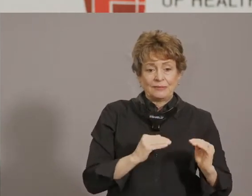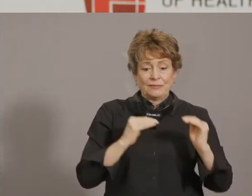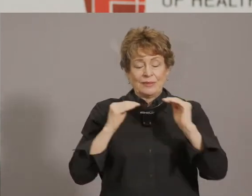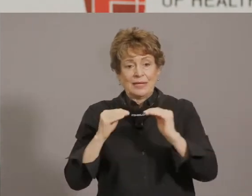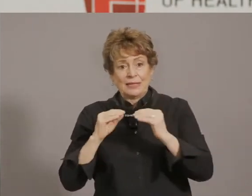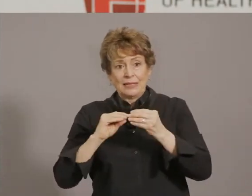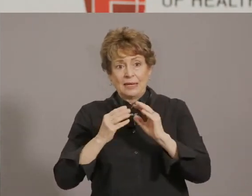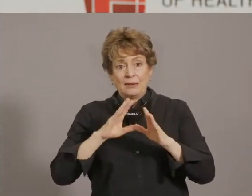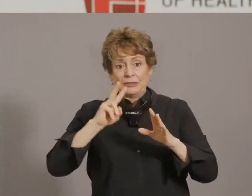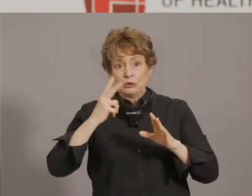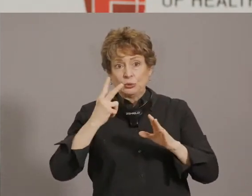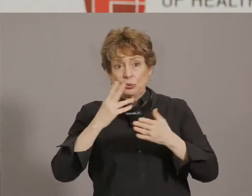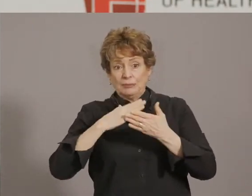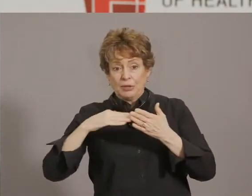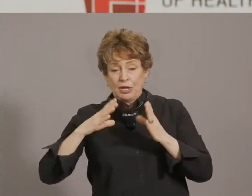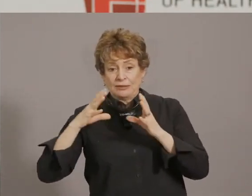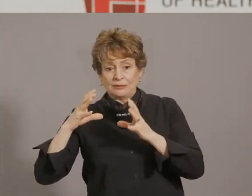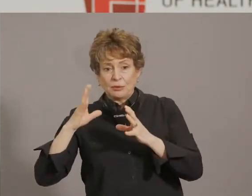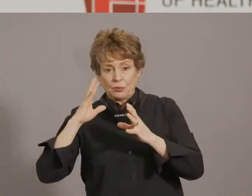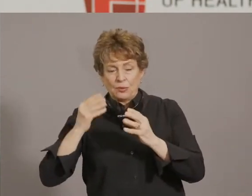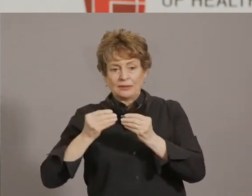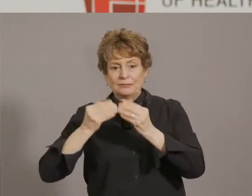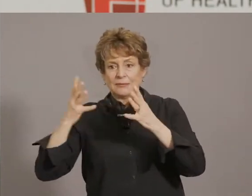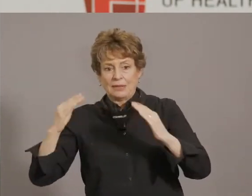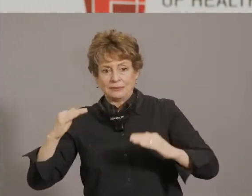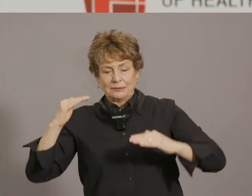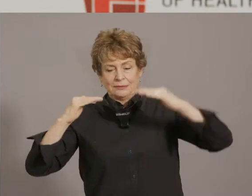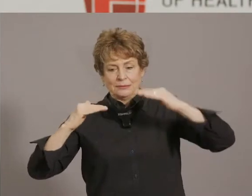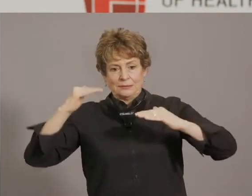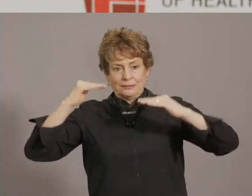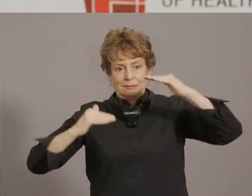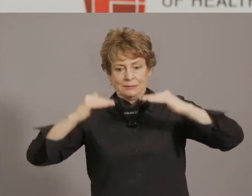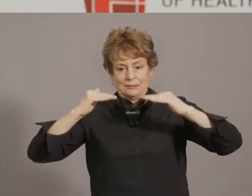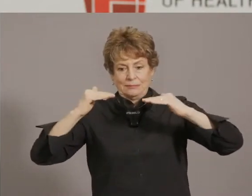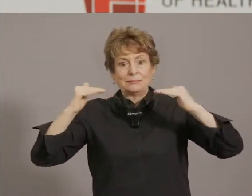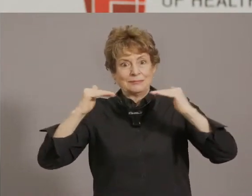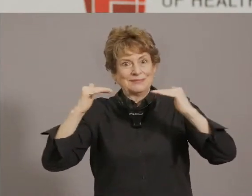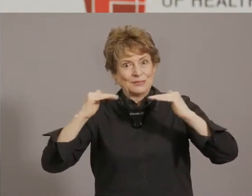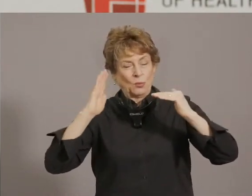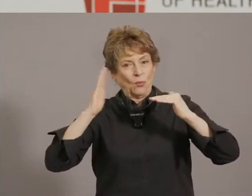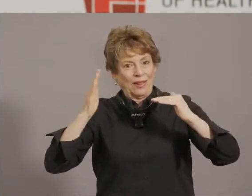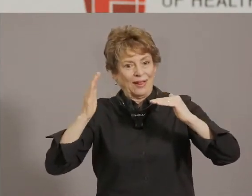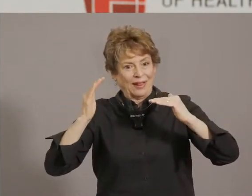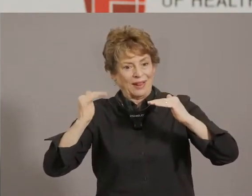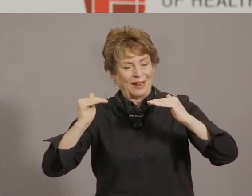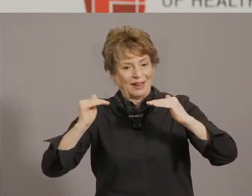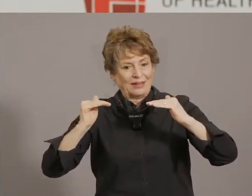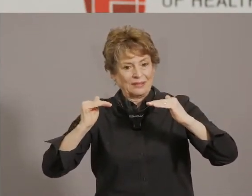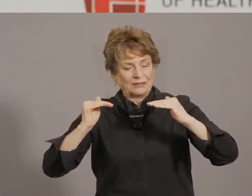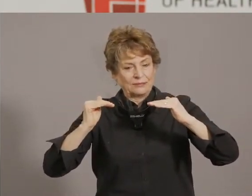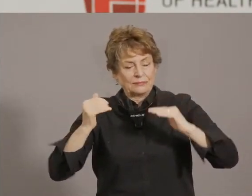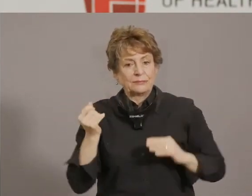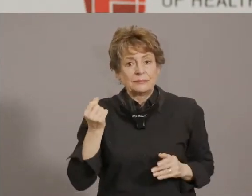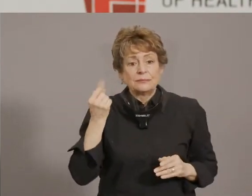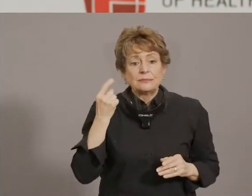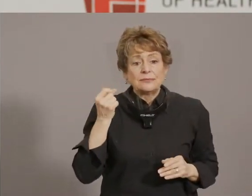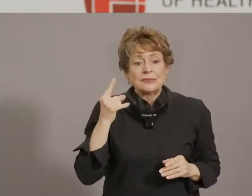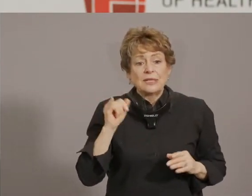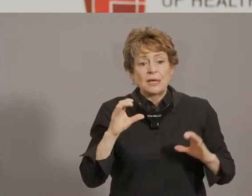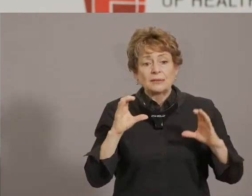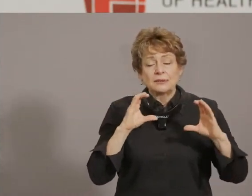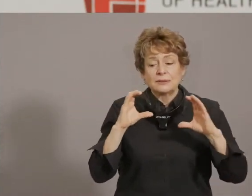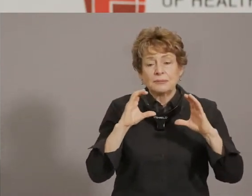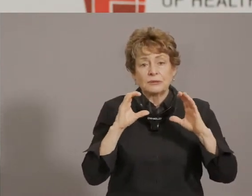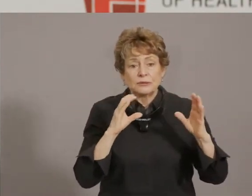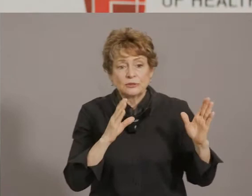and that's when the general population will have access to that vaccine. And the communication strategies are different for